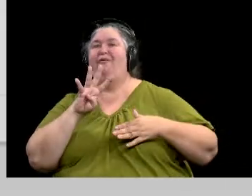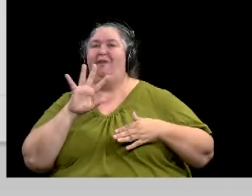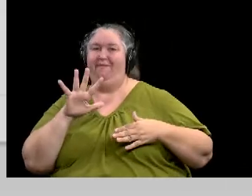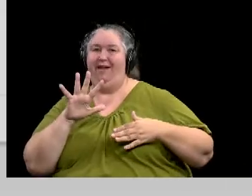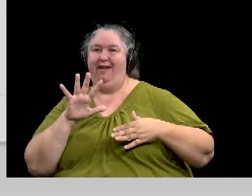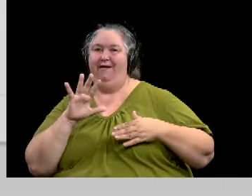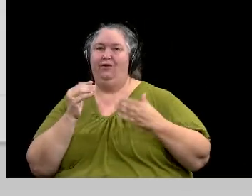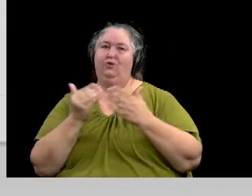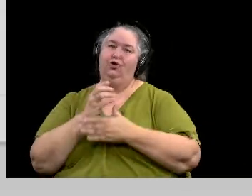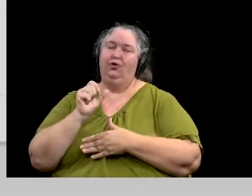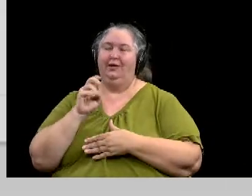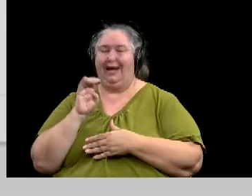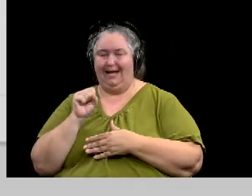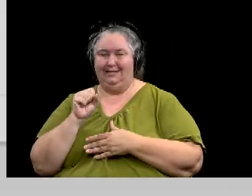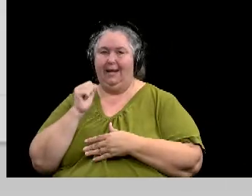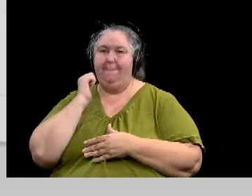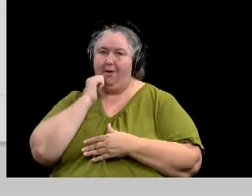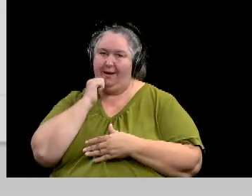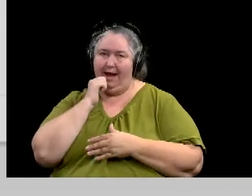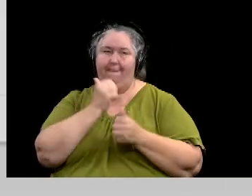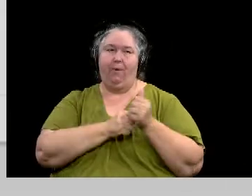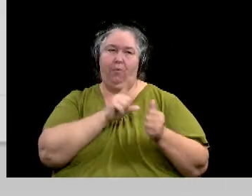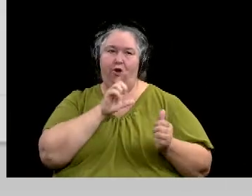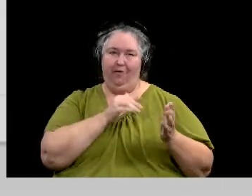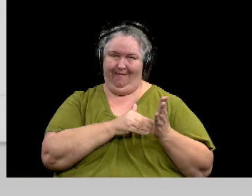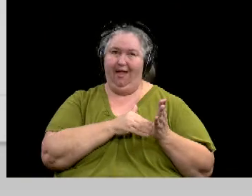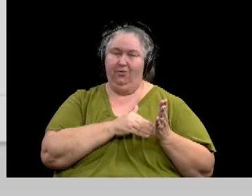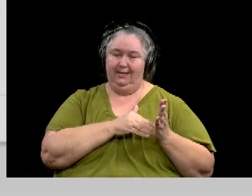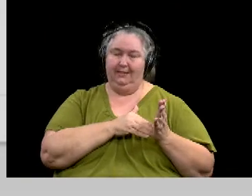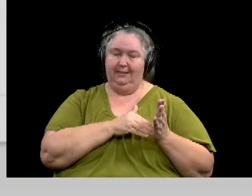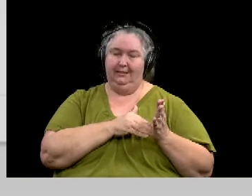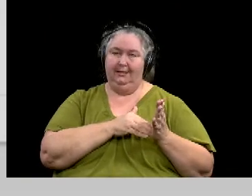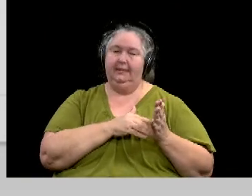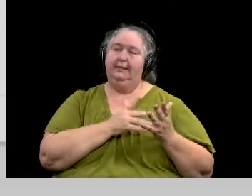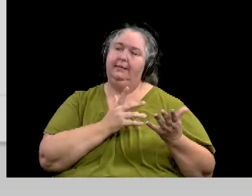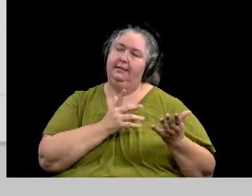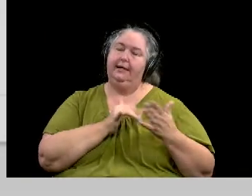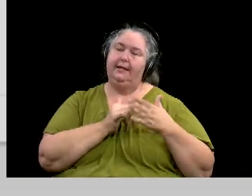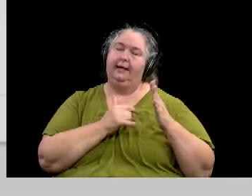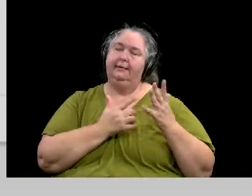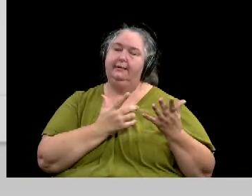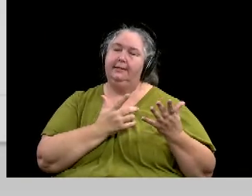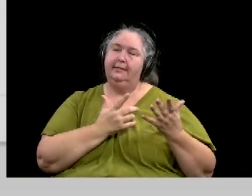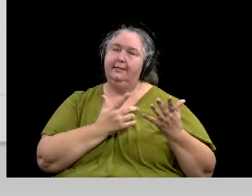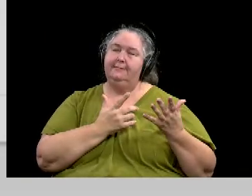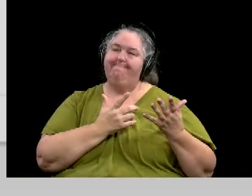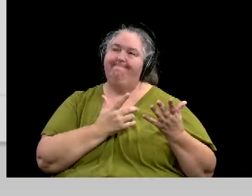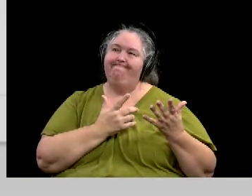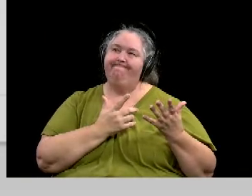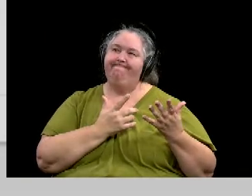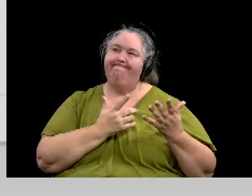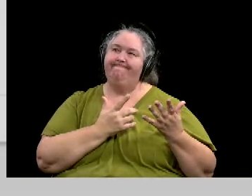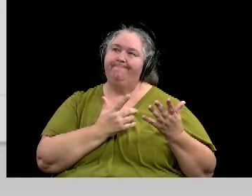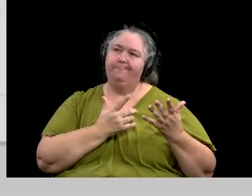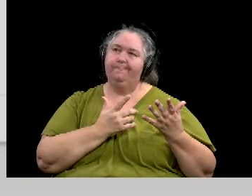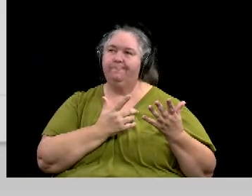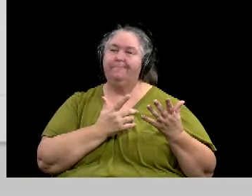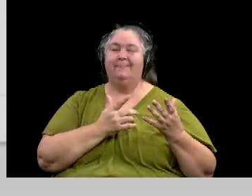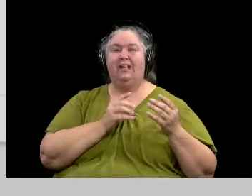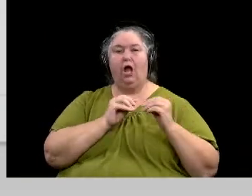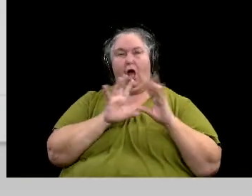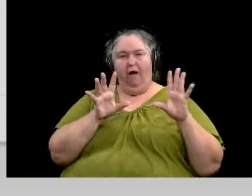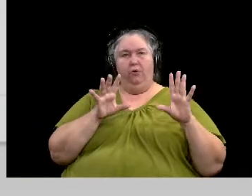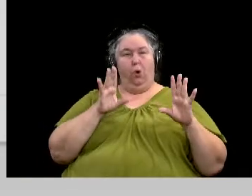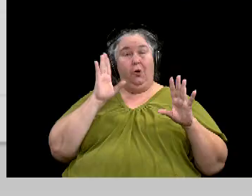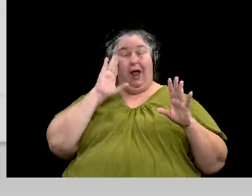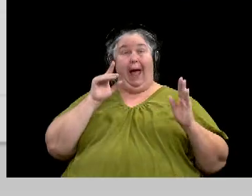which shows obviously a decline off of our peak, but still in a dangerously